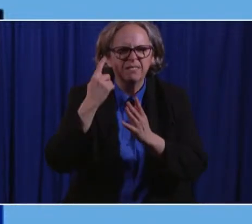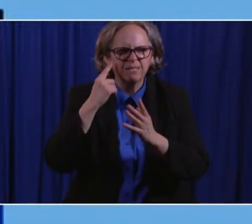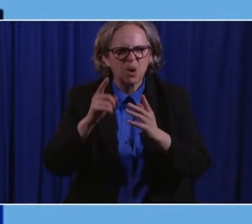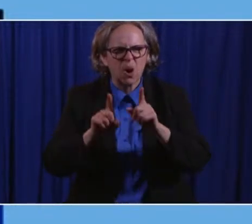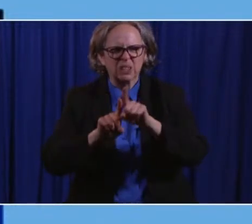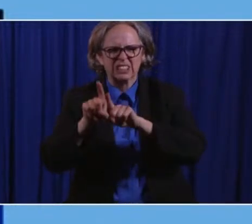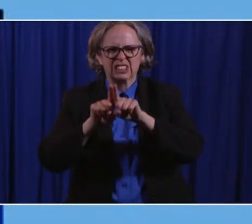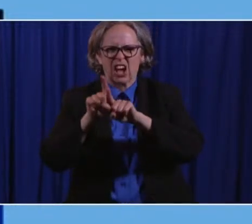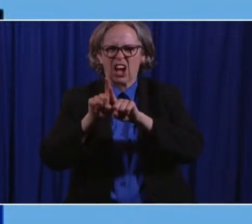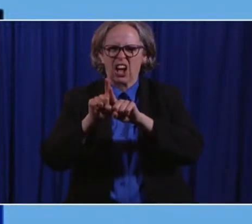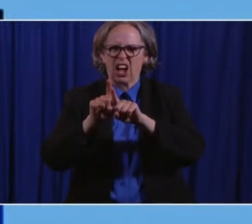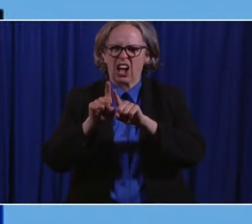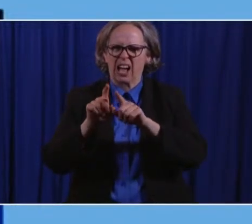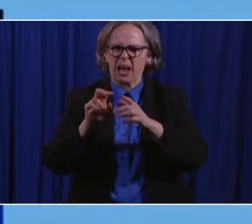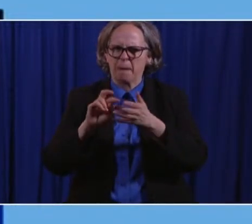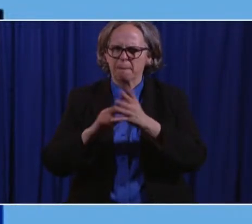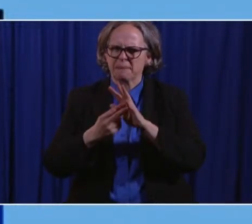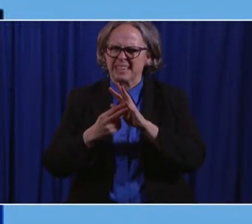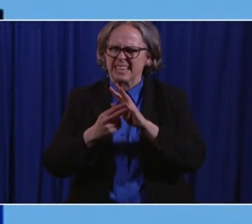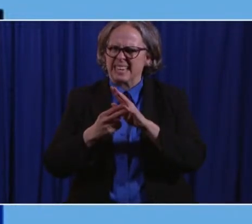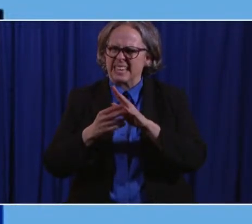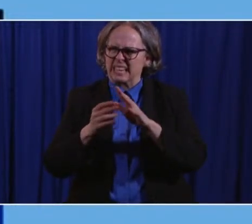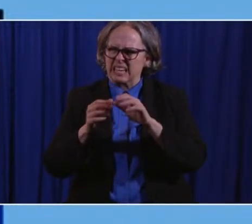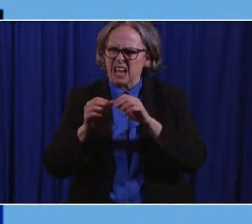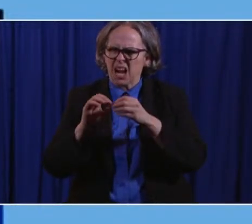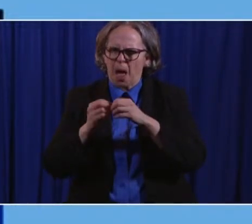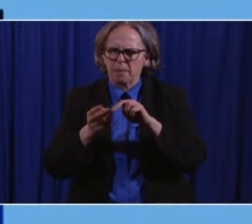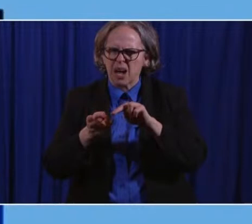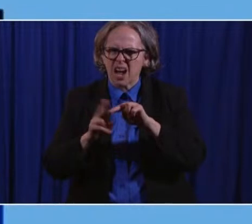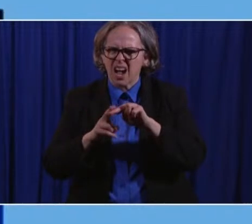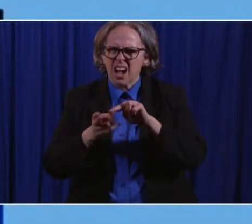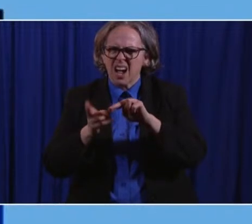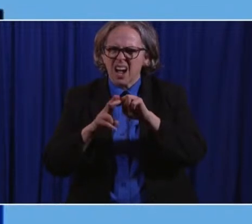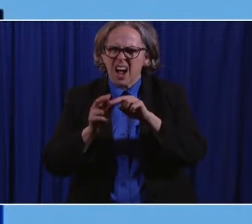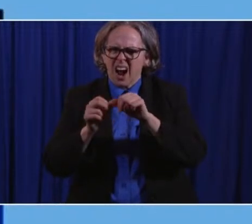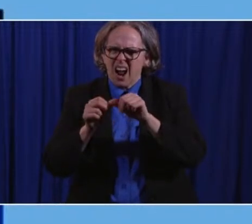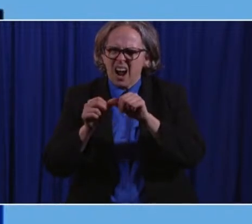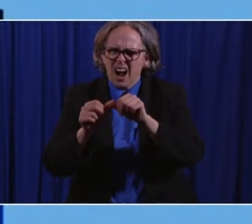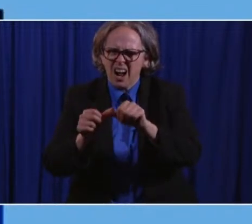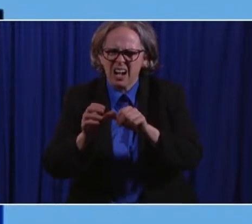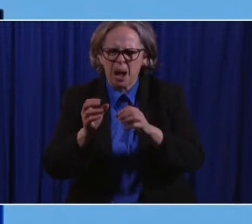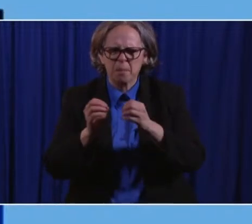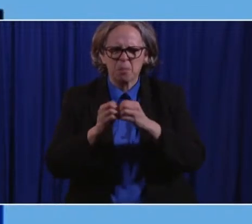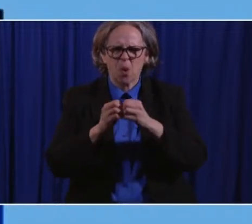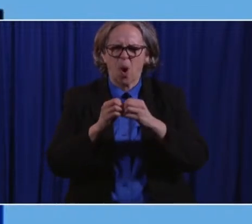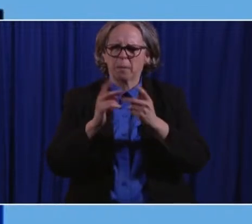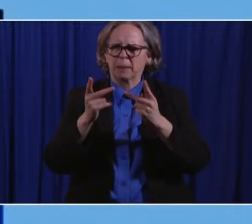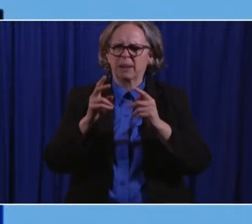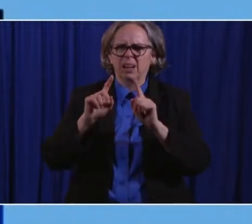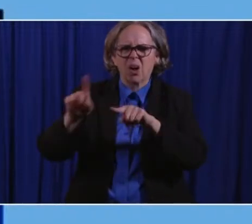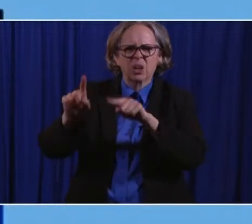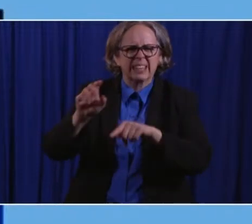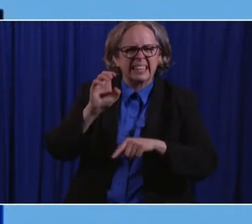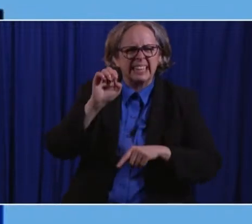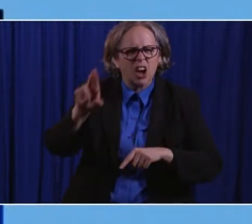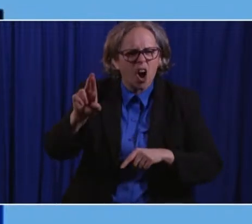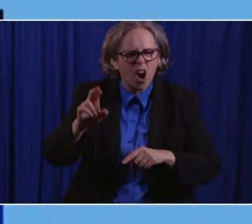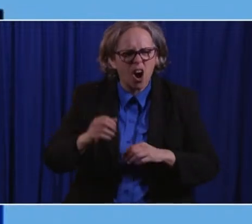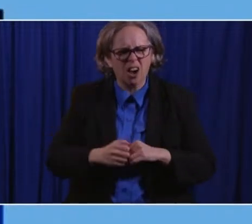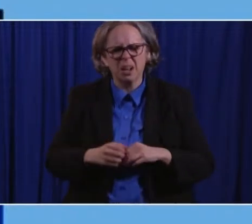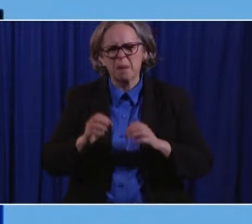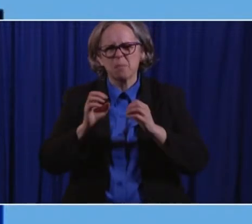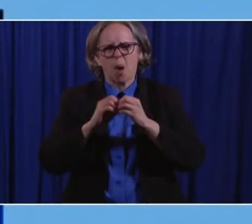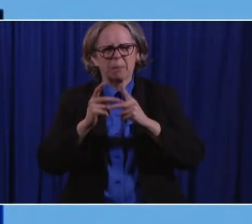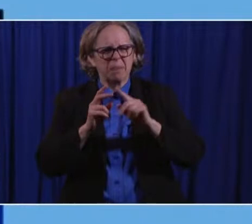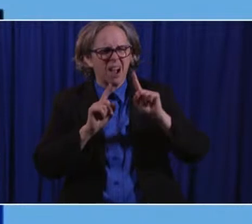cases and in COVID-related healthcare use, including emergency department and outpatient visits and hospitalizations for COVID.